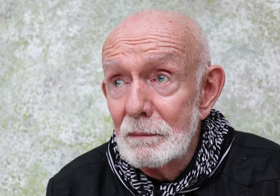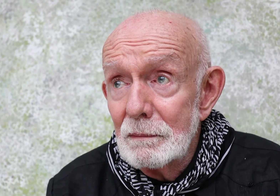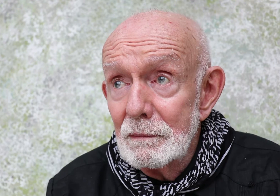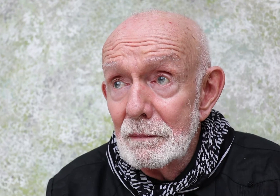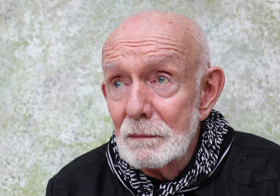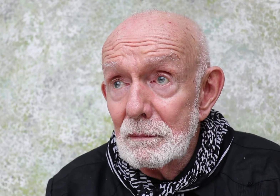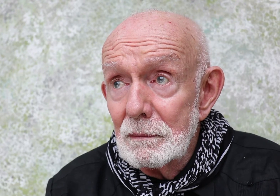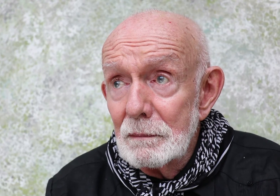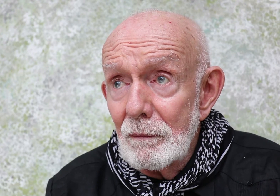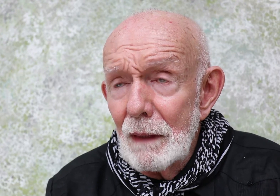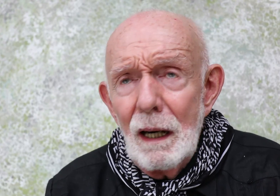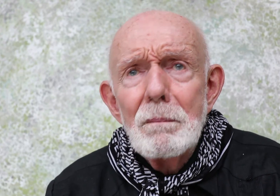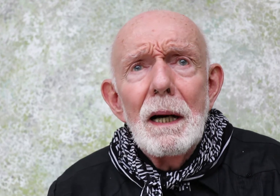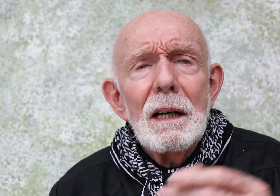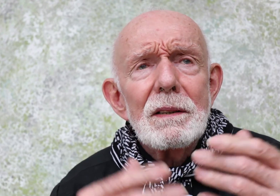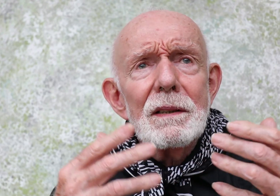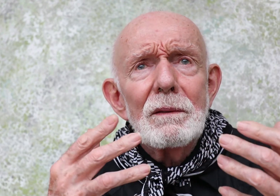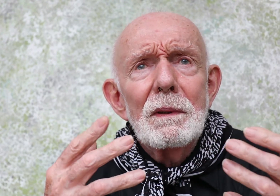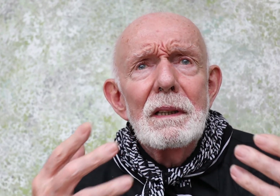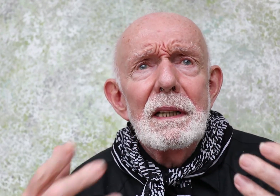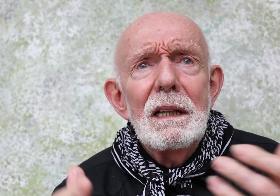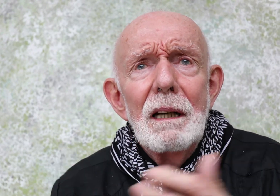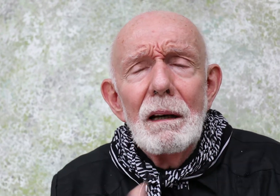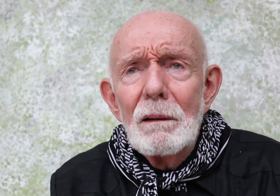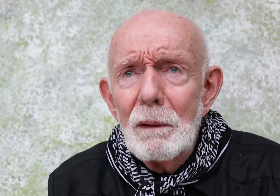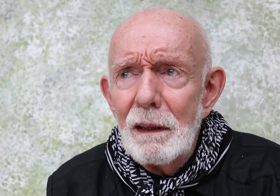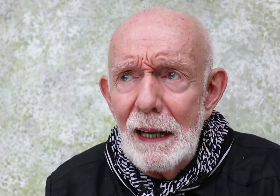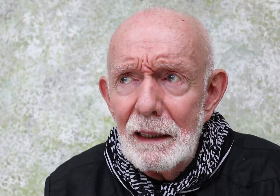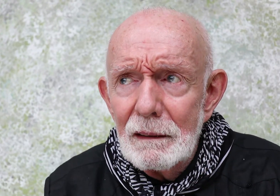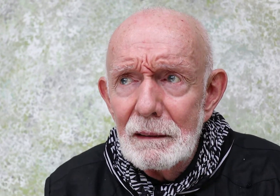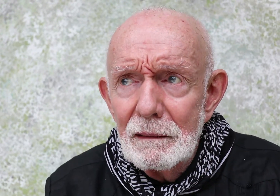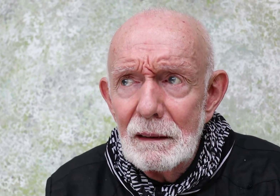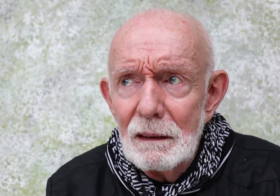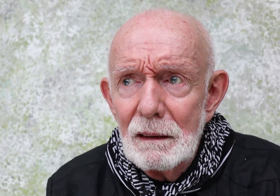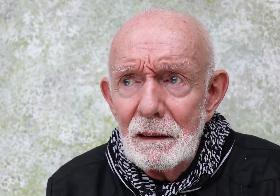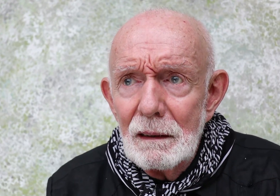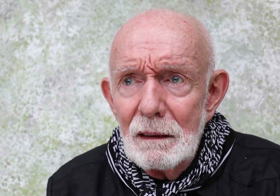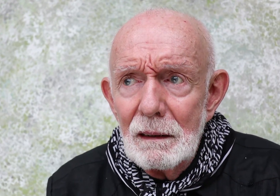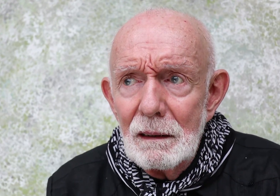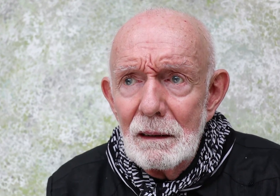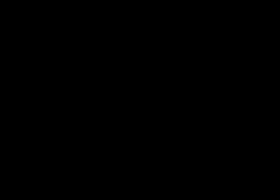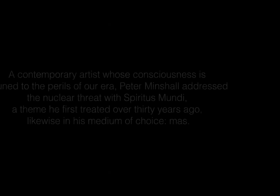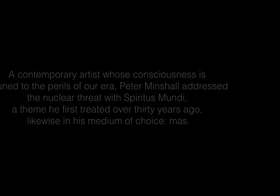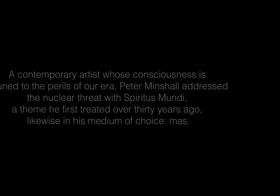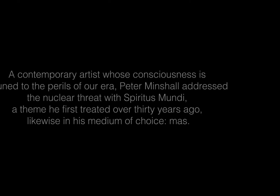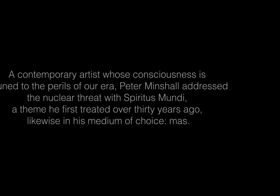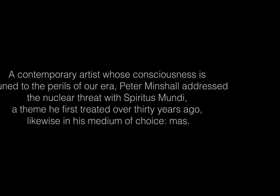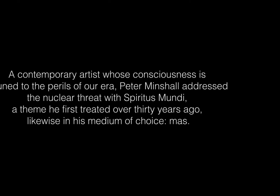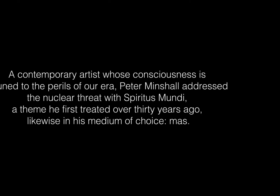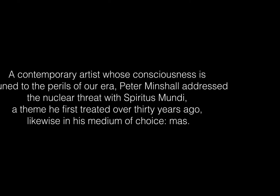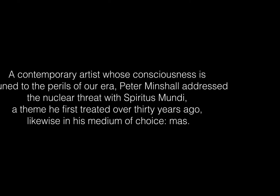for a mass that would deal with that.